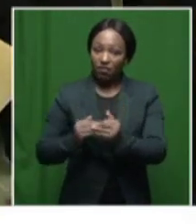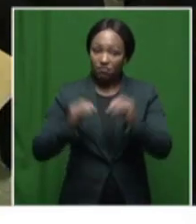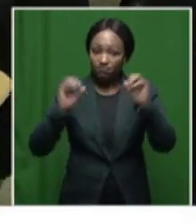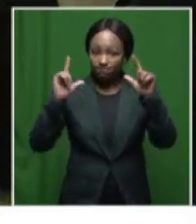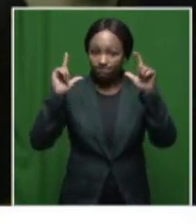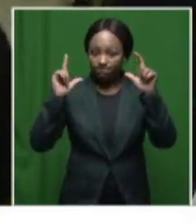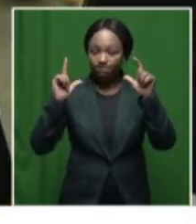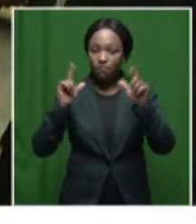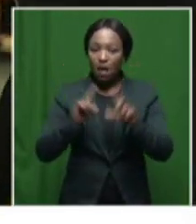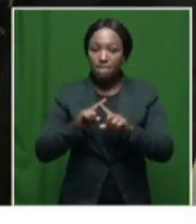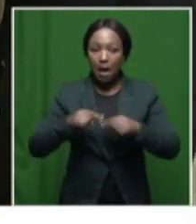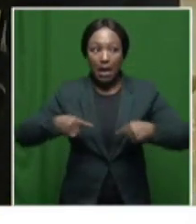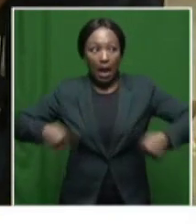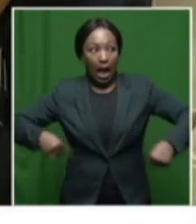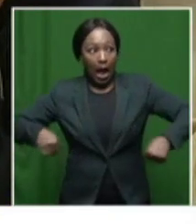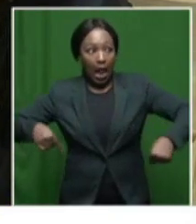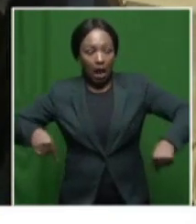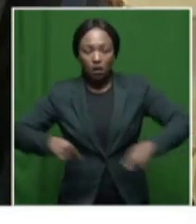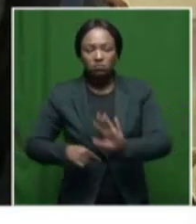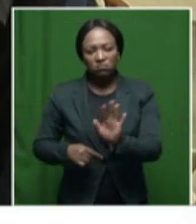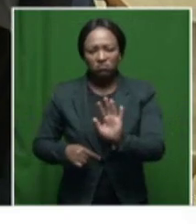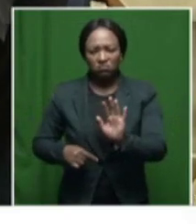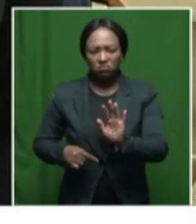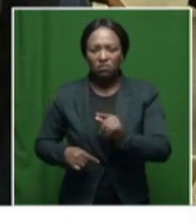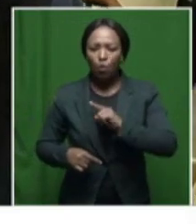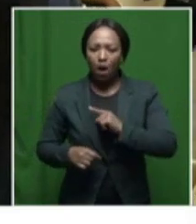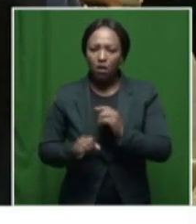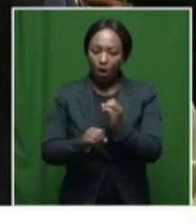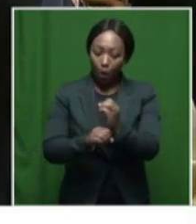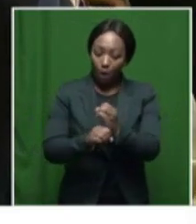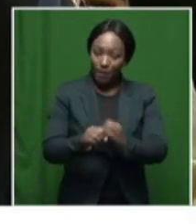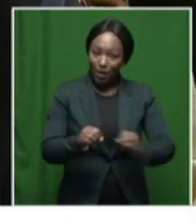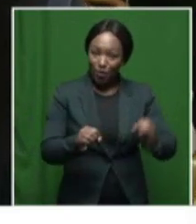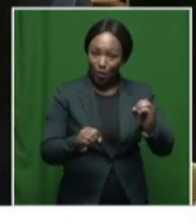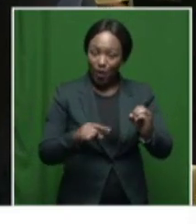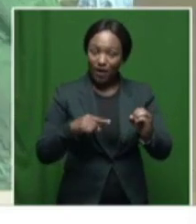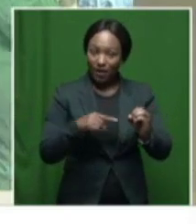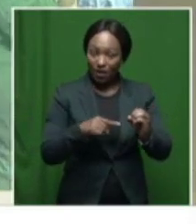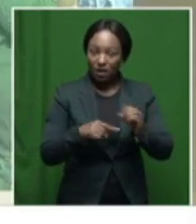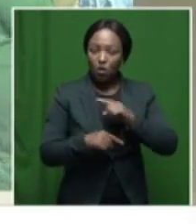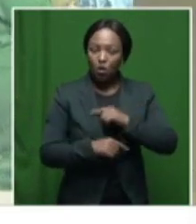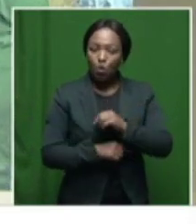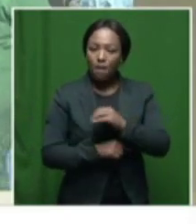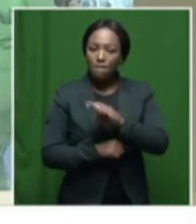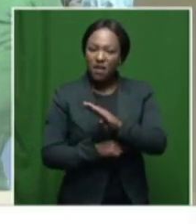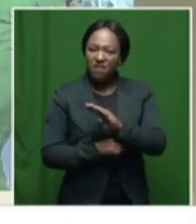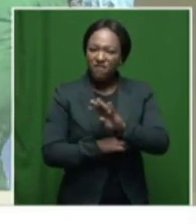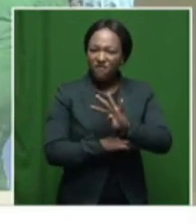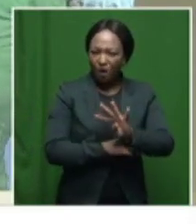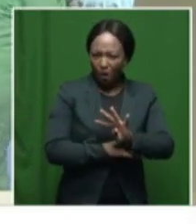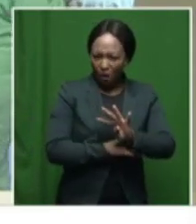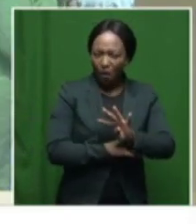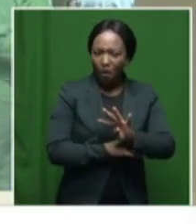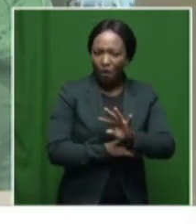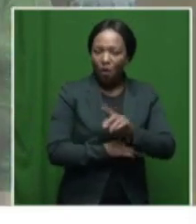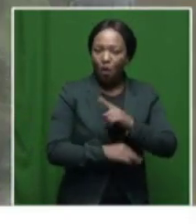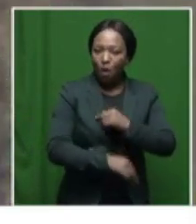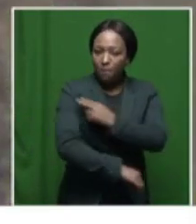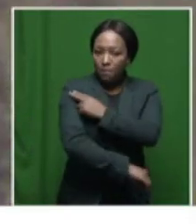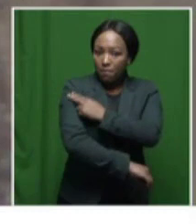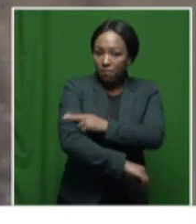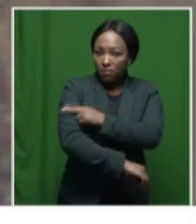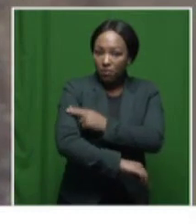panic, because it's still an offspring of Omicron, what we're seeing currently from the BA4, BA5, which means hospitalization are still far